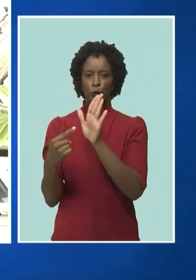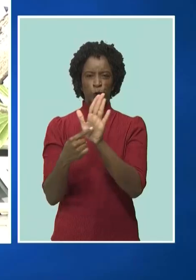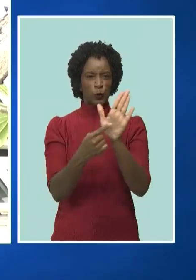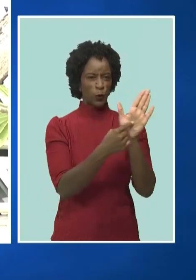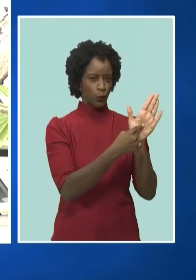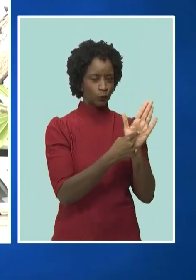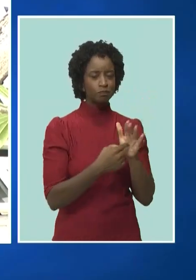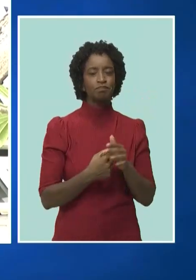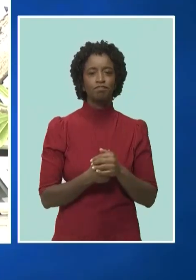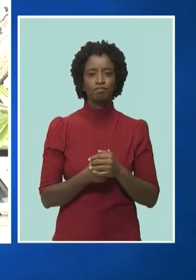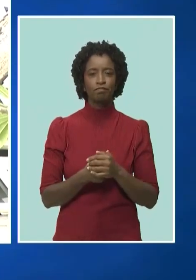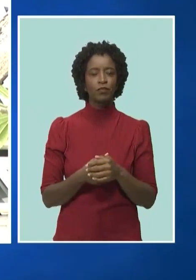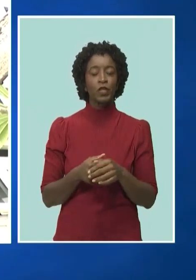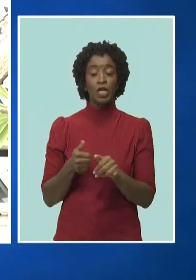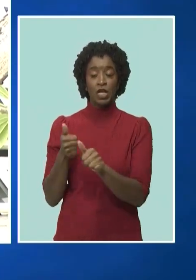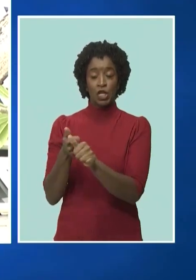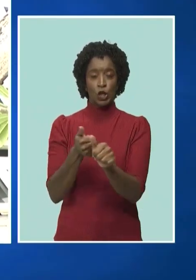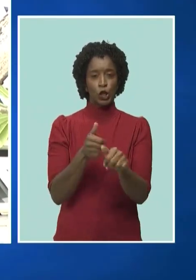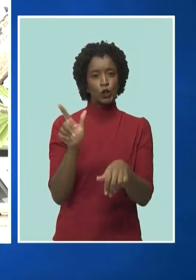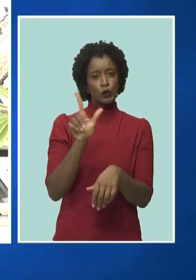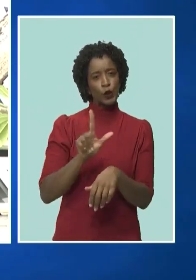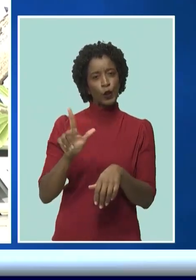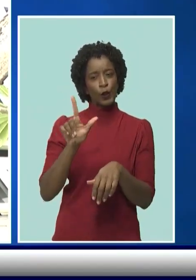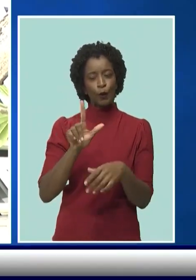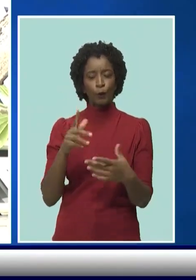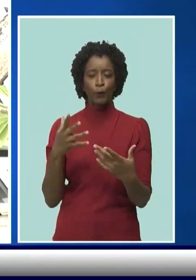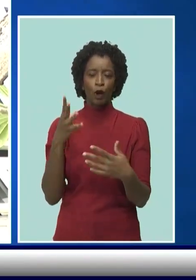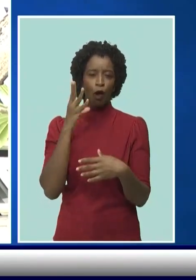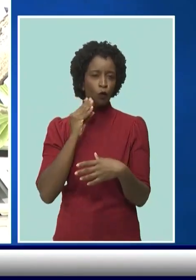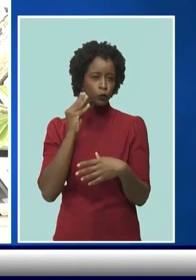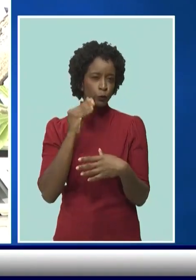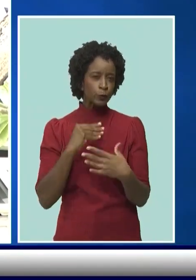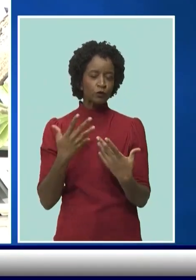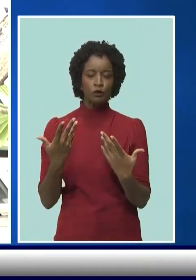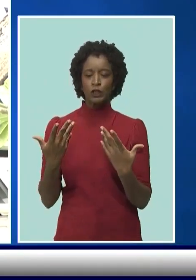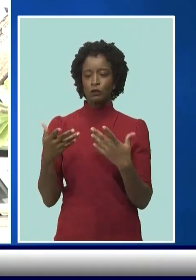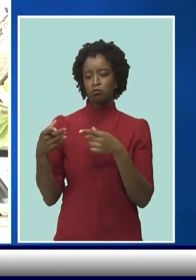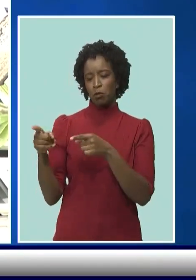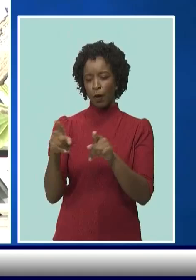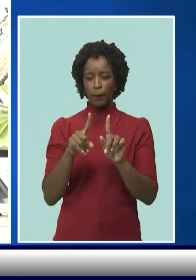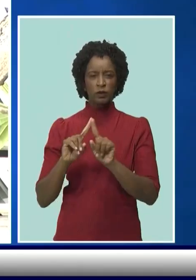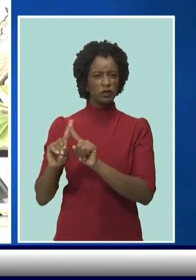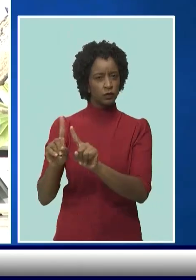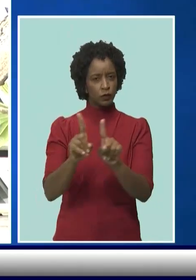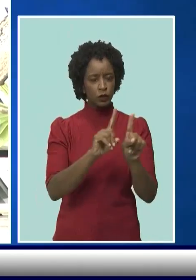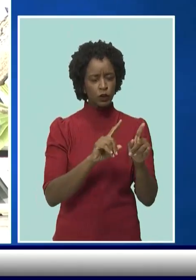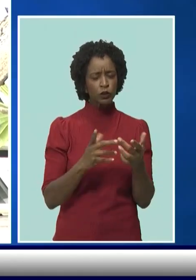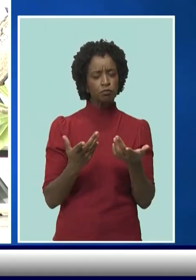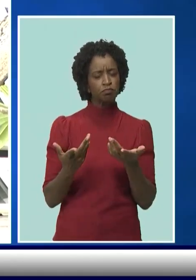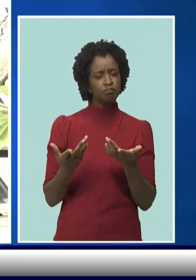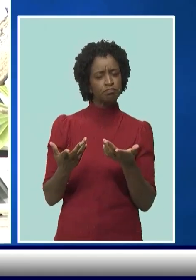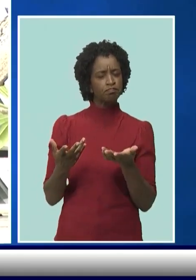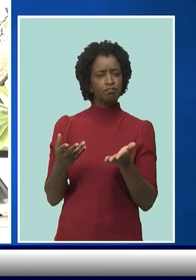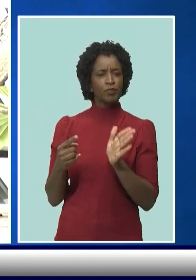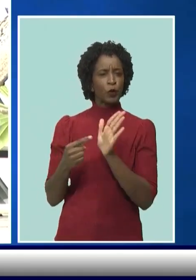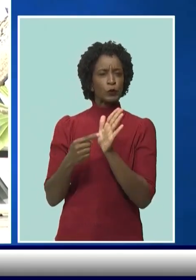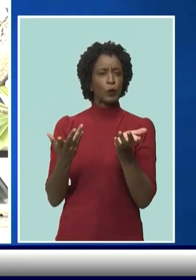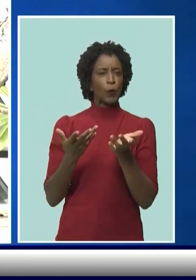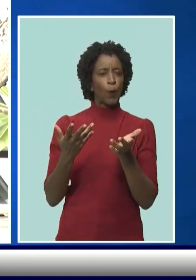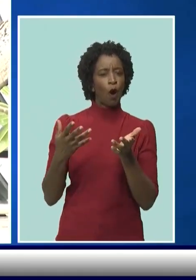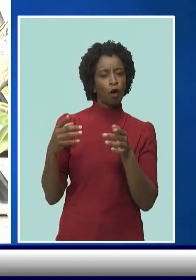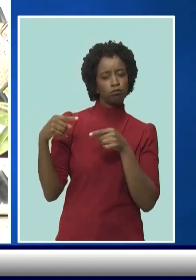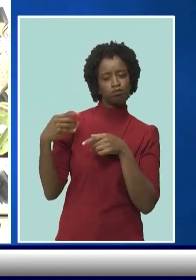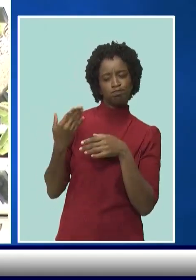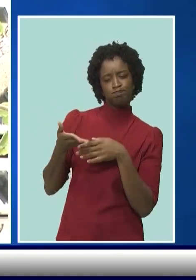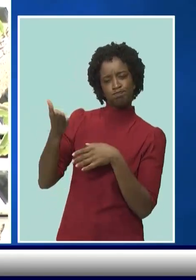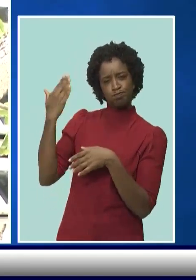its own unique story. These stories awaken not only an appreciation of the past, but also a realization that what happens